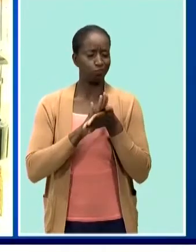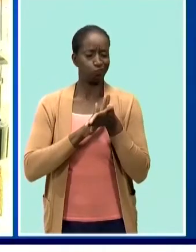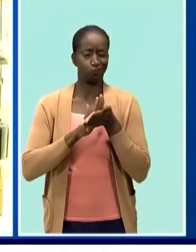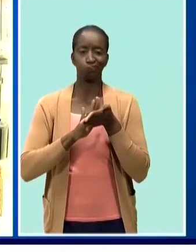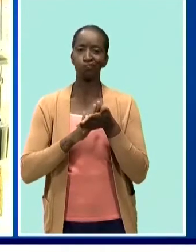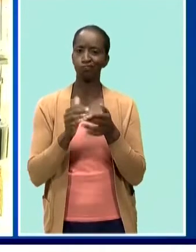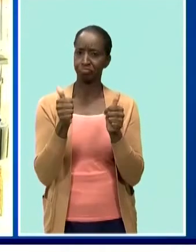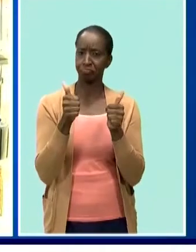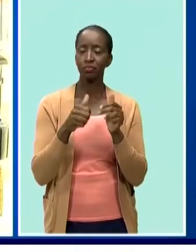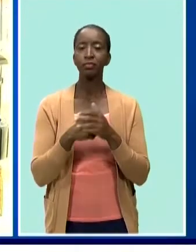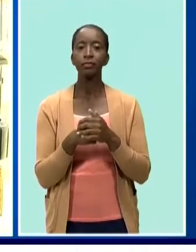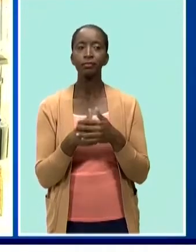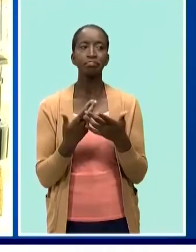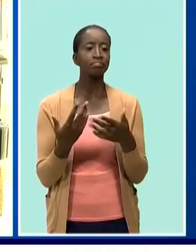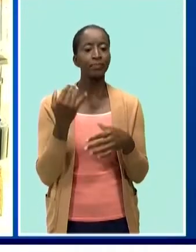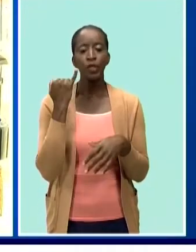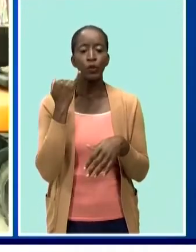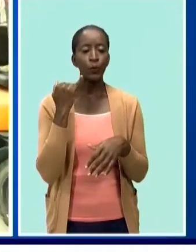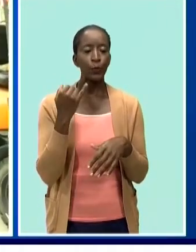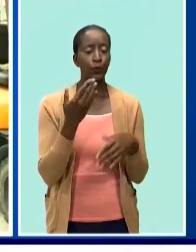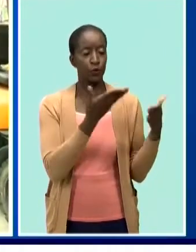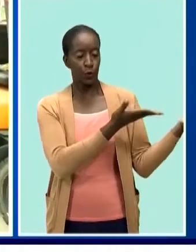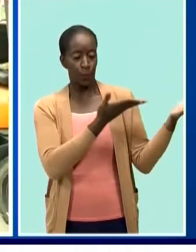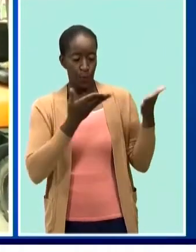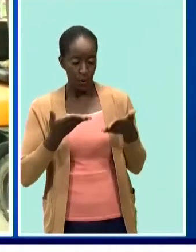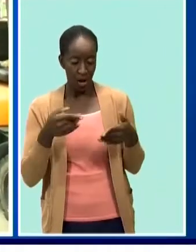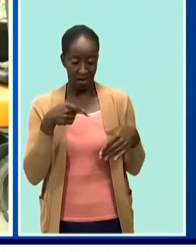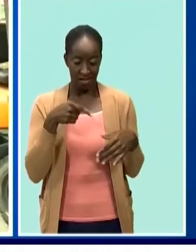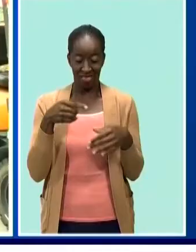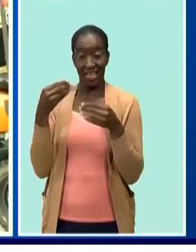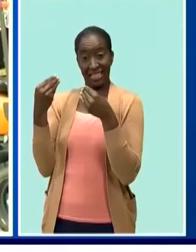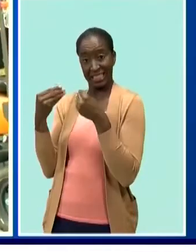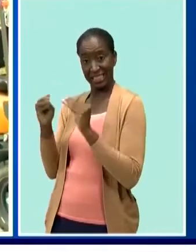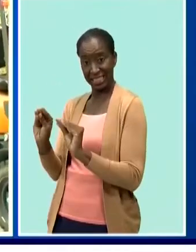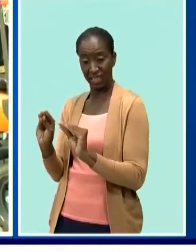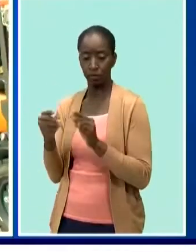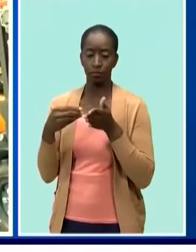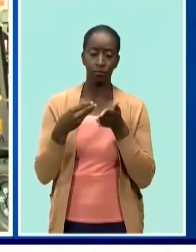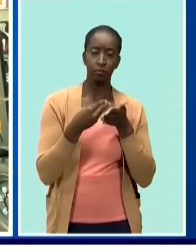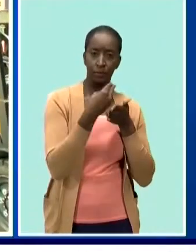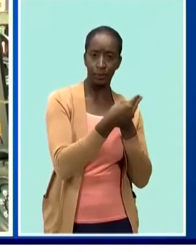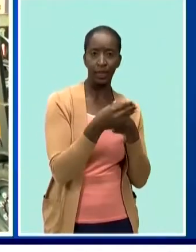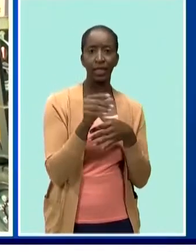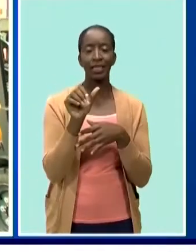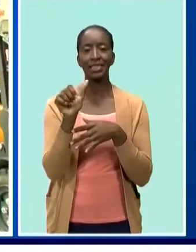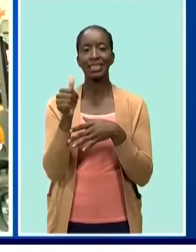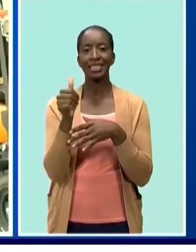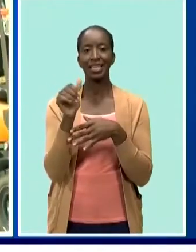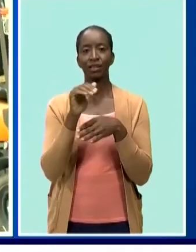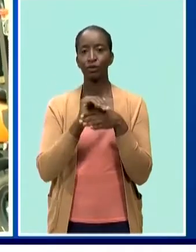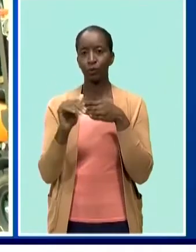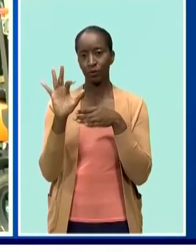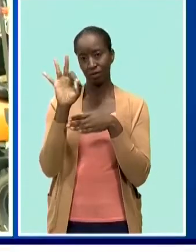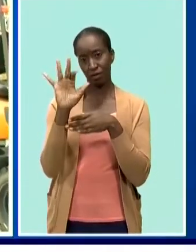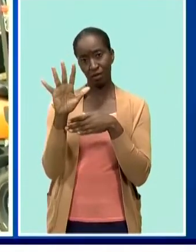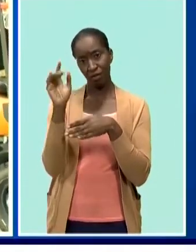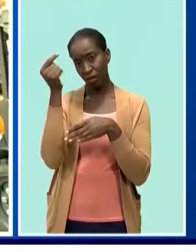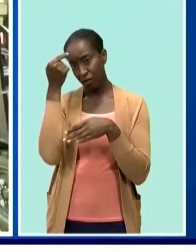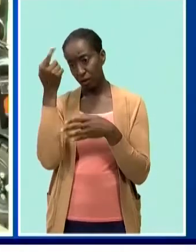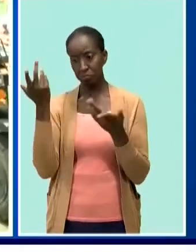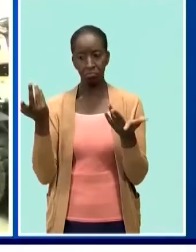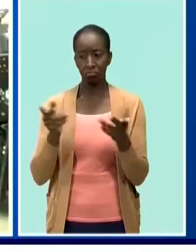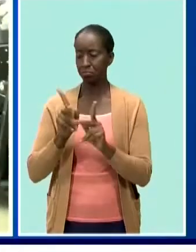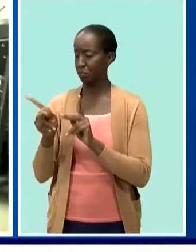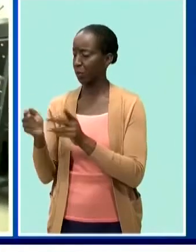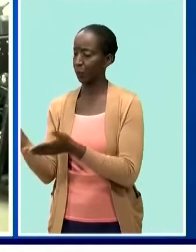$10.95 in a bottle. If people bring their own bottle, and we really don't mind which bottle they bring, it doesn't have to be an empty one of our own bottles, it can